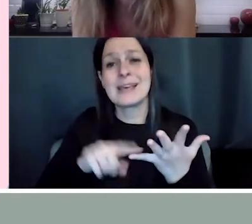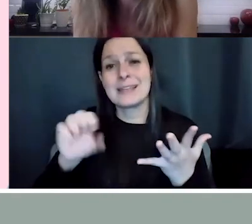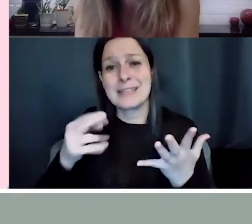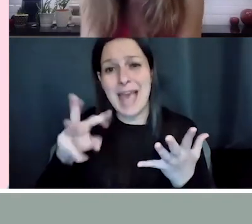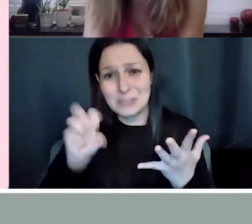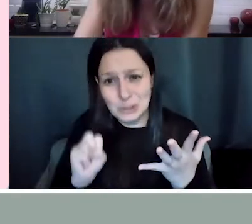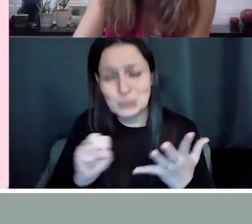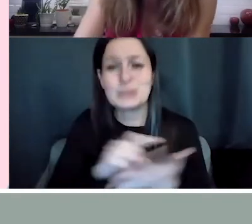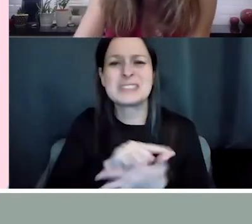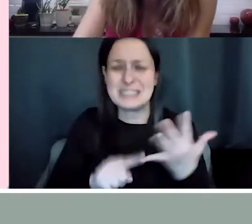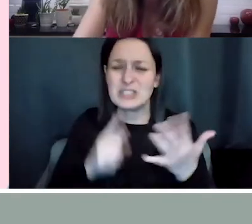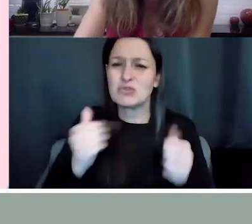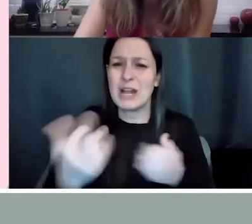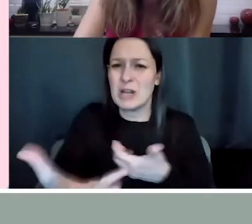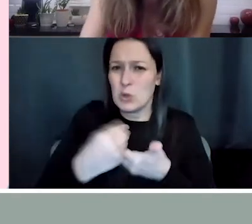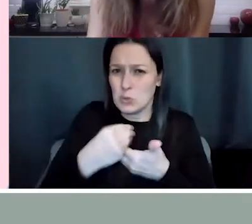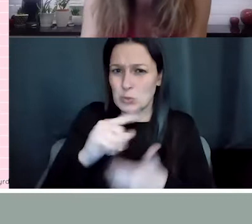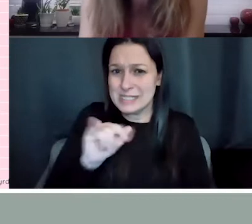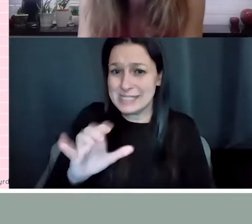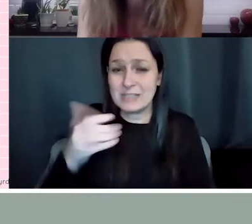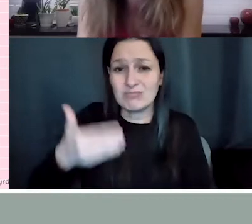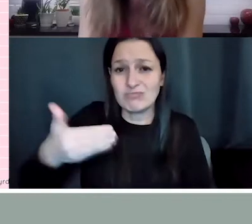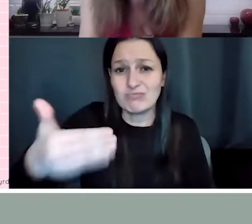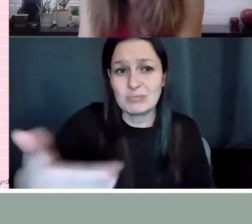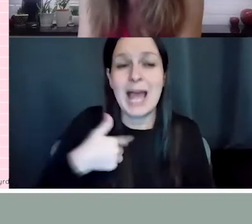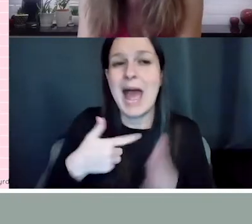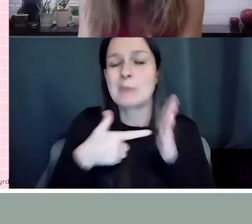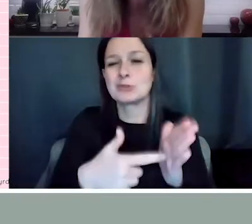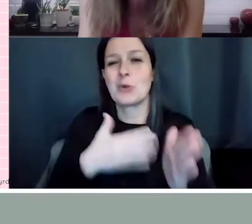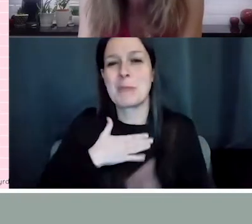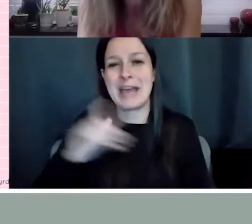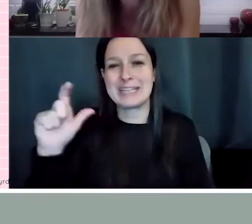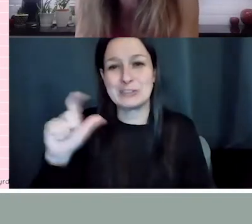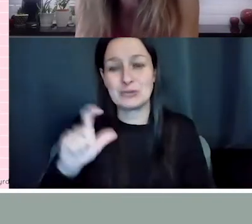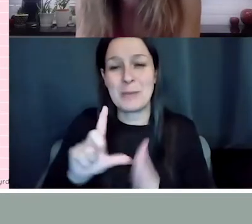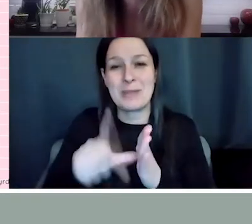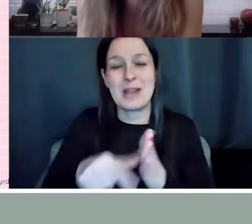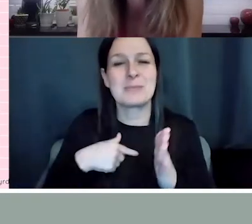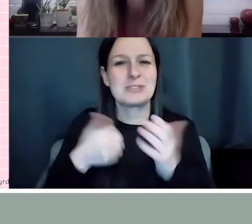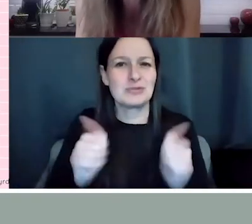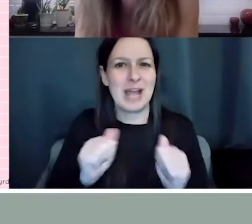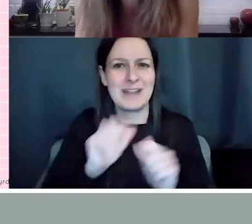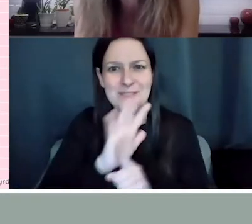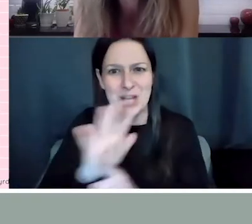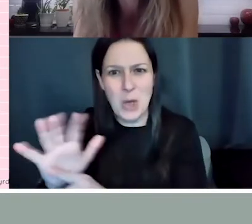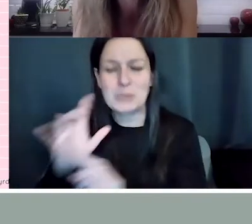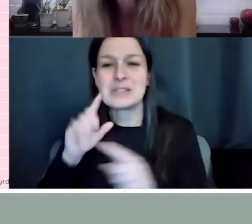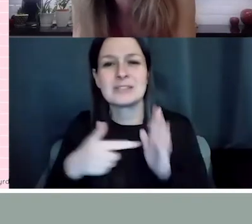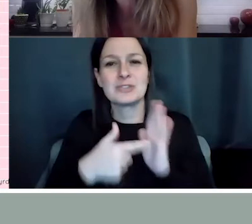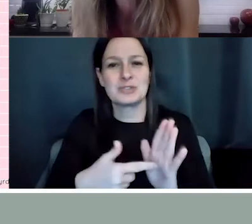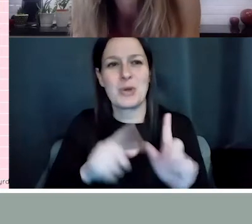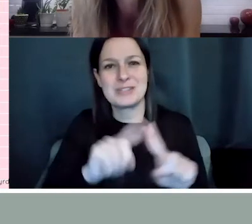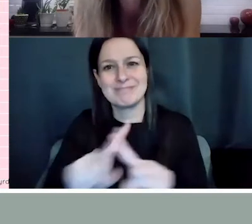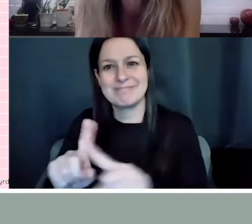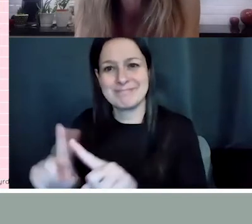basis. For anyone on Instagram, I'll show you my handle in a minute. I've been trying to make a bunch of little videos to kind of highlight some of these things.